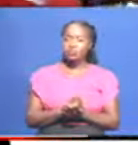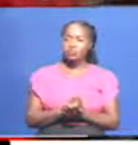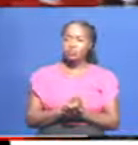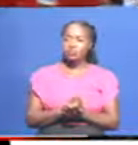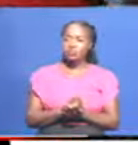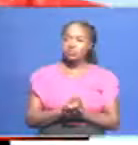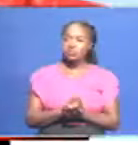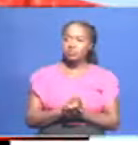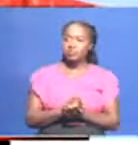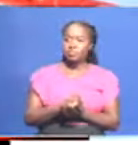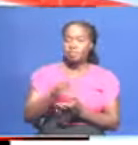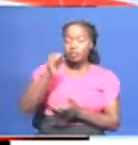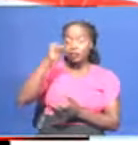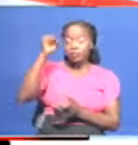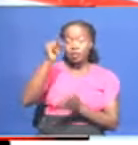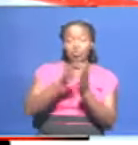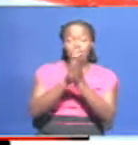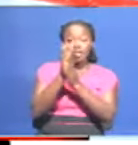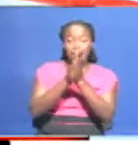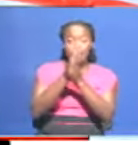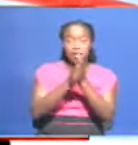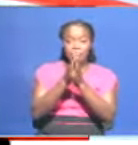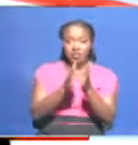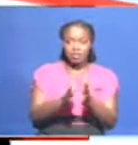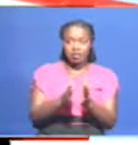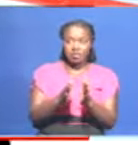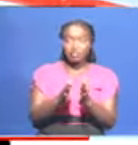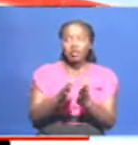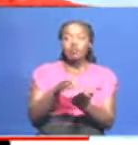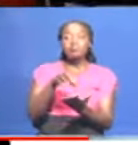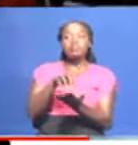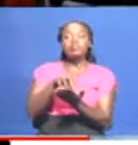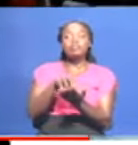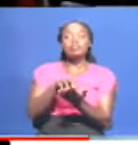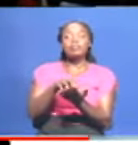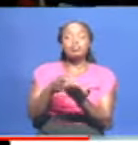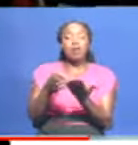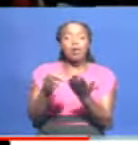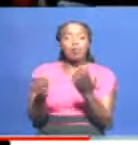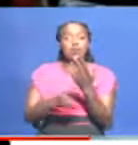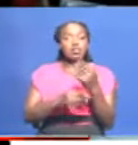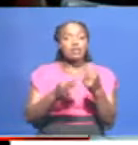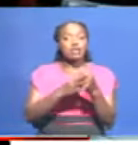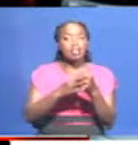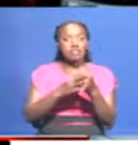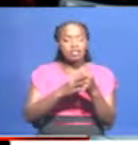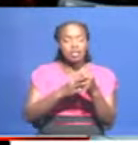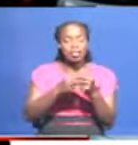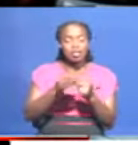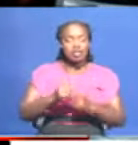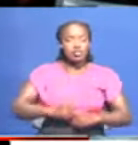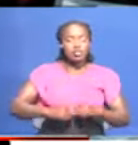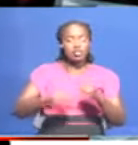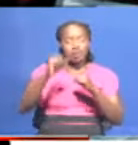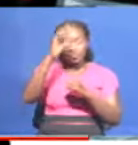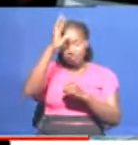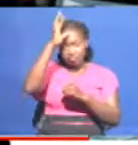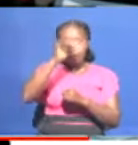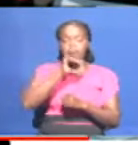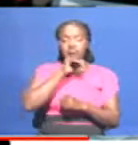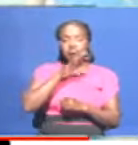Several political aspirants were cleared to vie for elective seats come the August polls. KANU Party National Chairman Gideon Moi was among those cleared